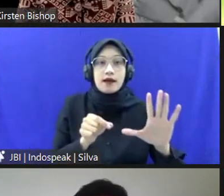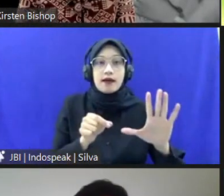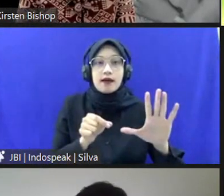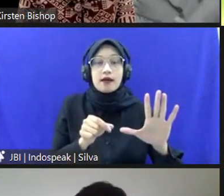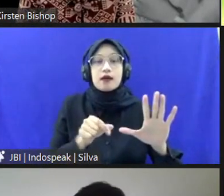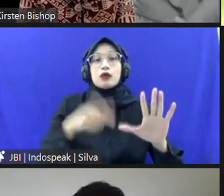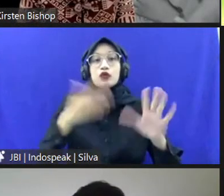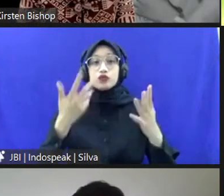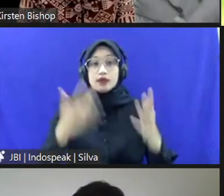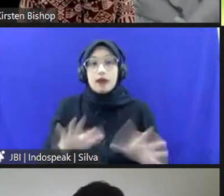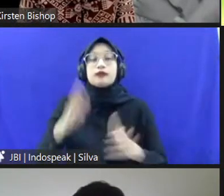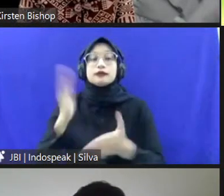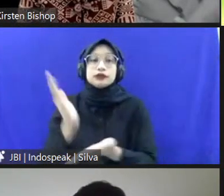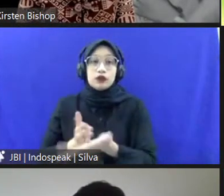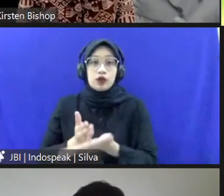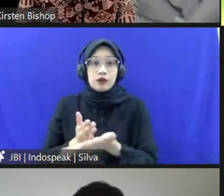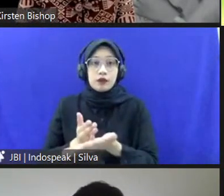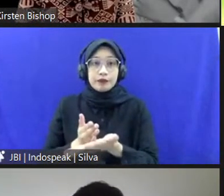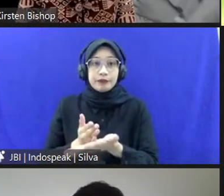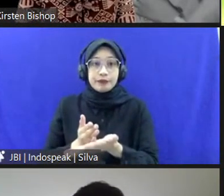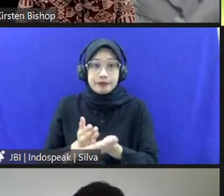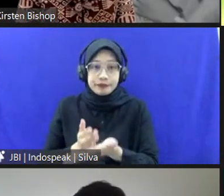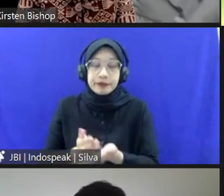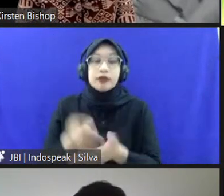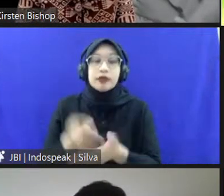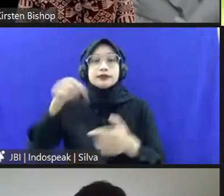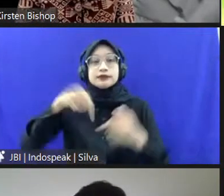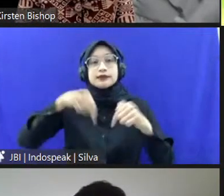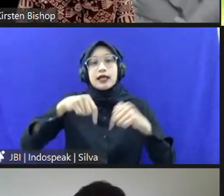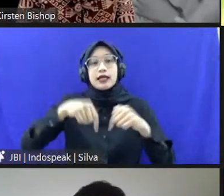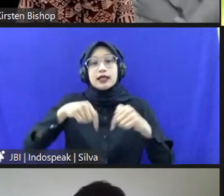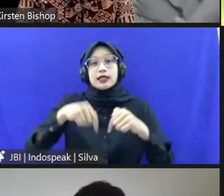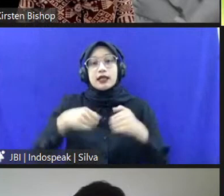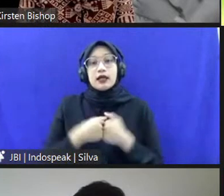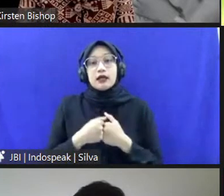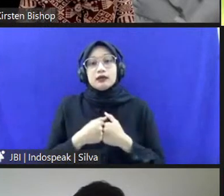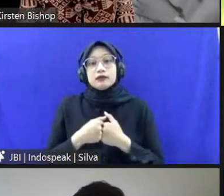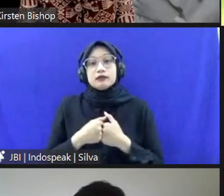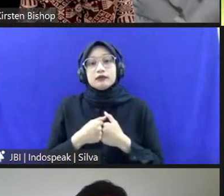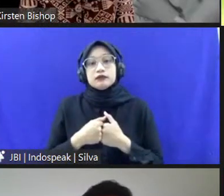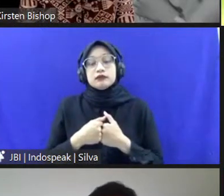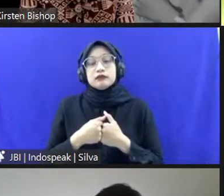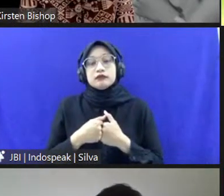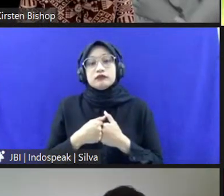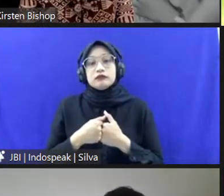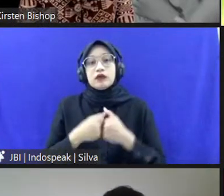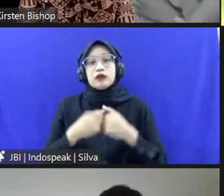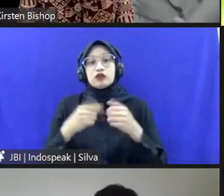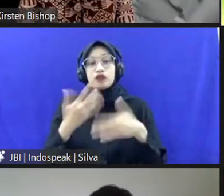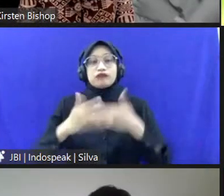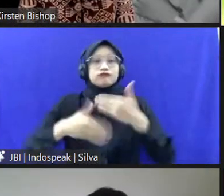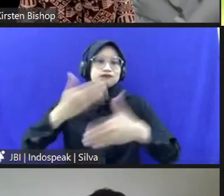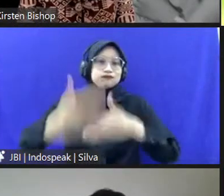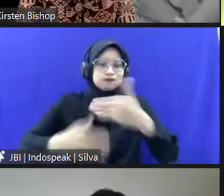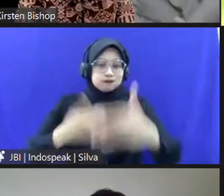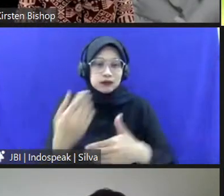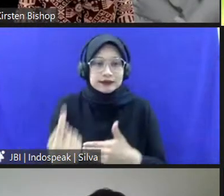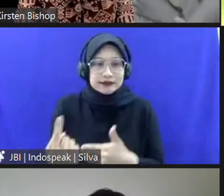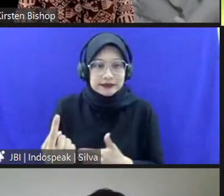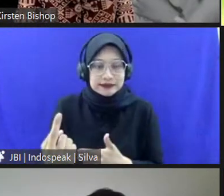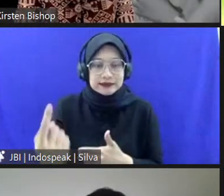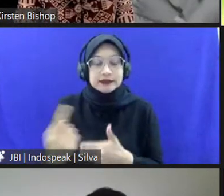of Wolbachia in the natural population. Similar evidence, I